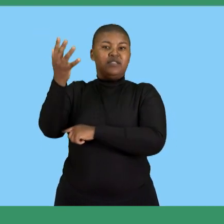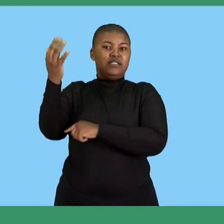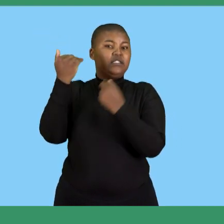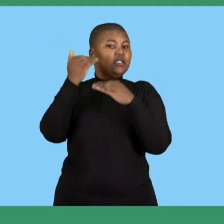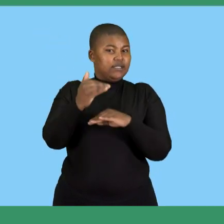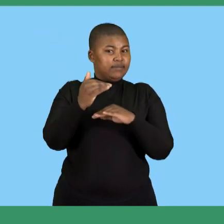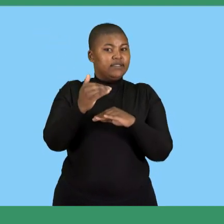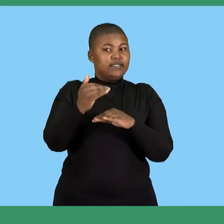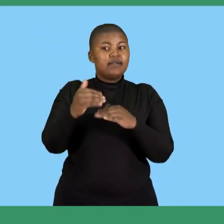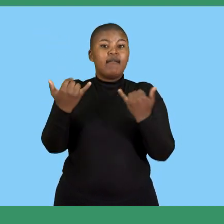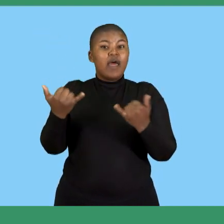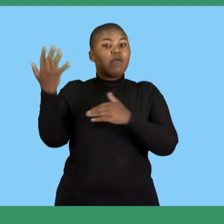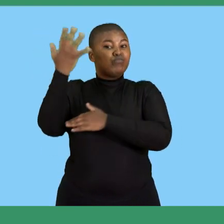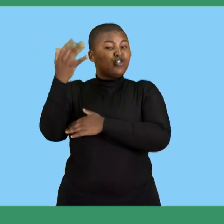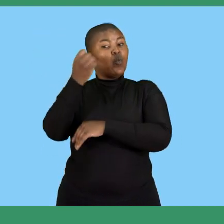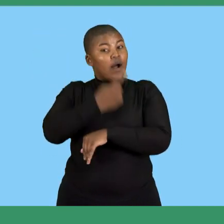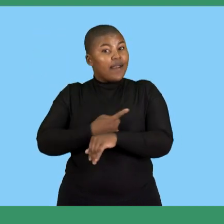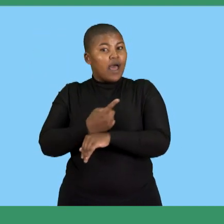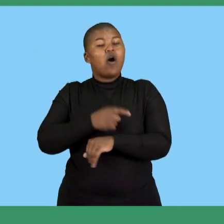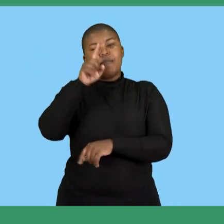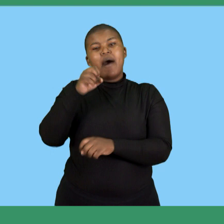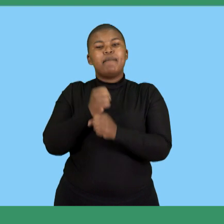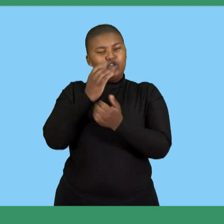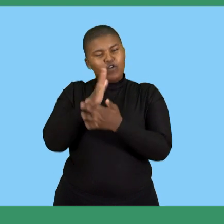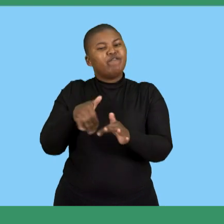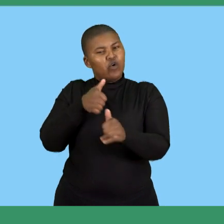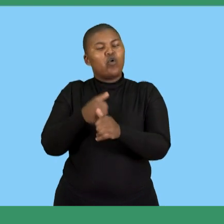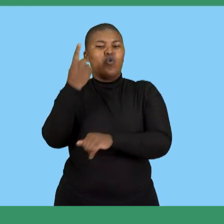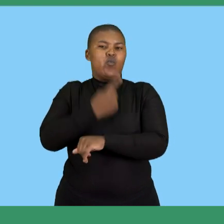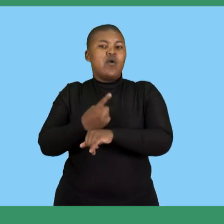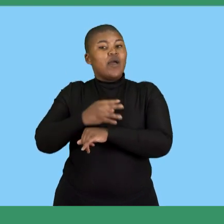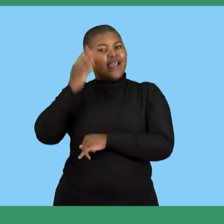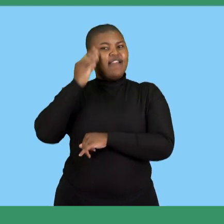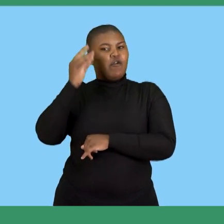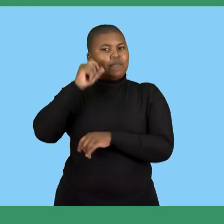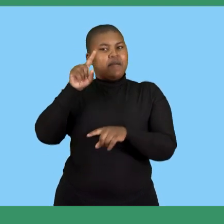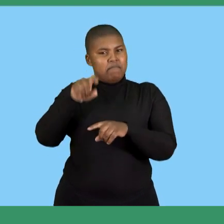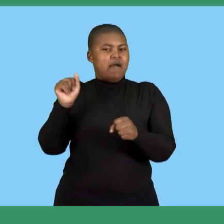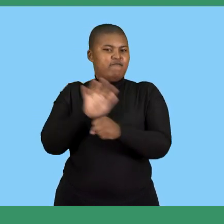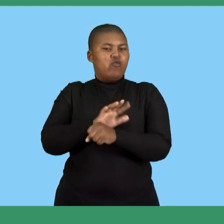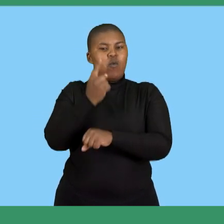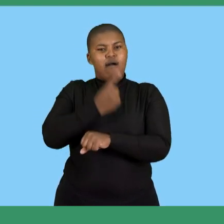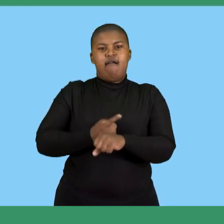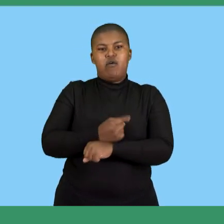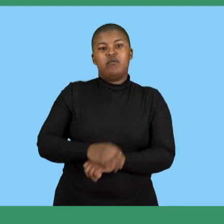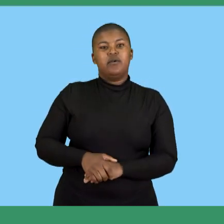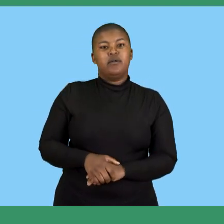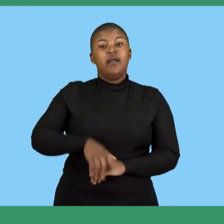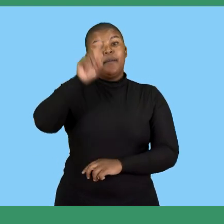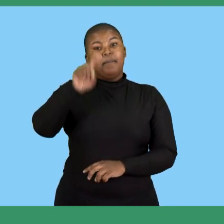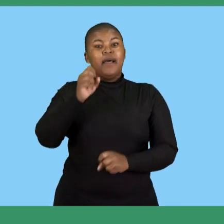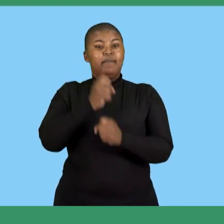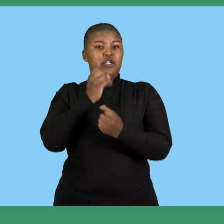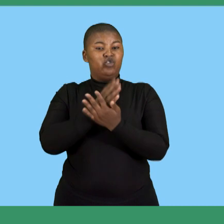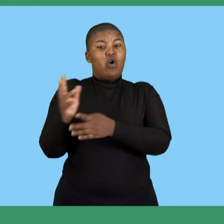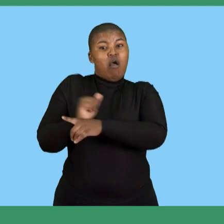the presentation. To say, if he's saying the presentation will be an hour, he should make sure that the content he prepares would cover that hour.